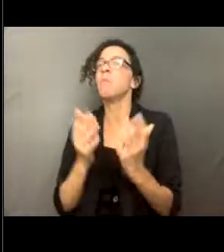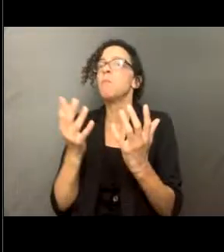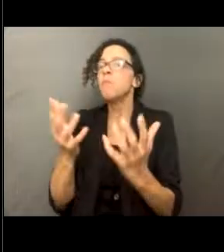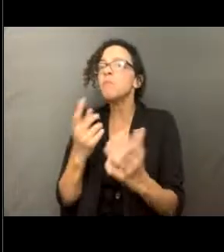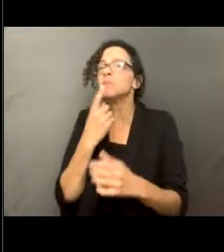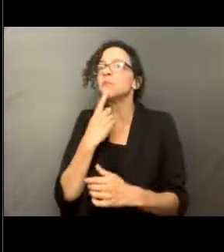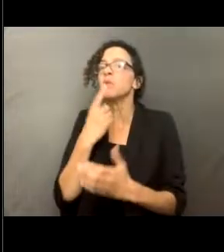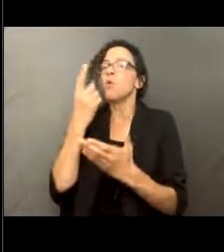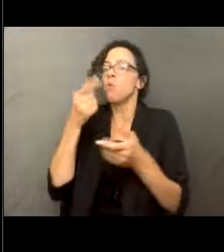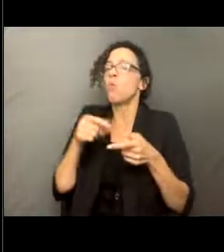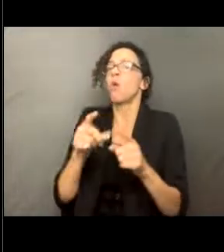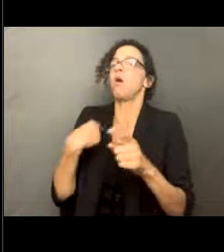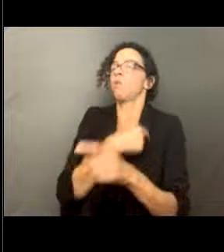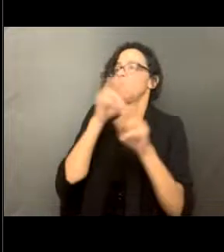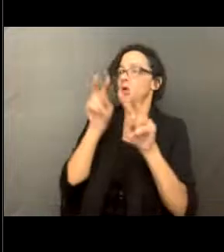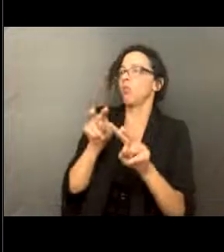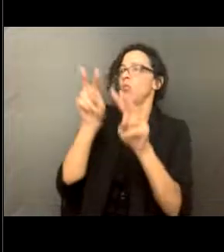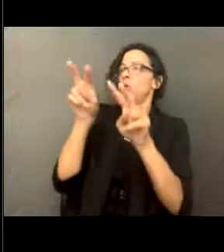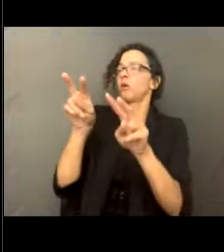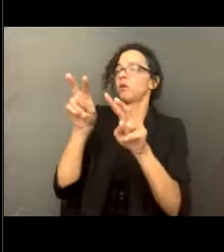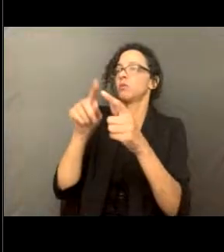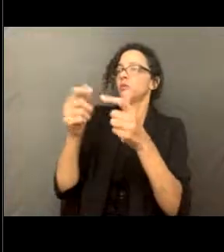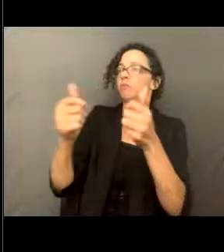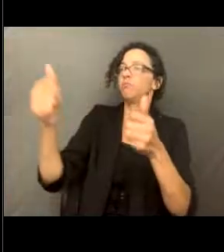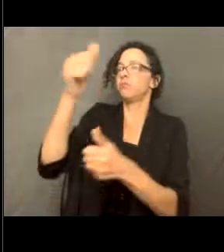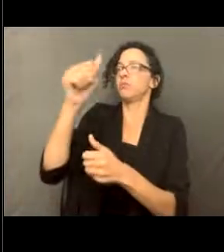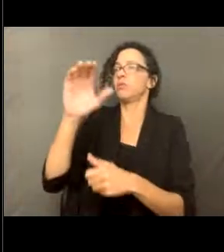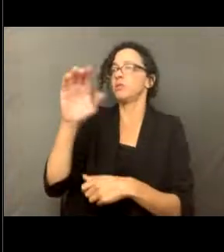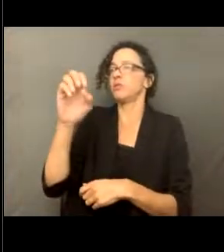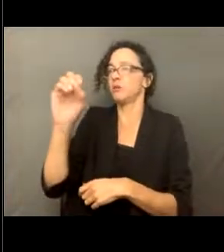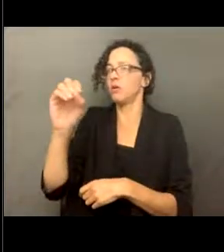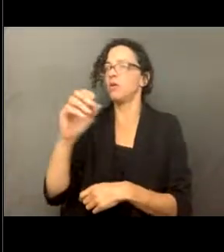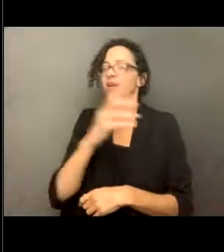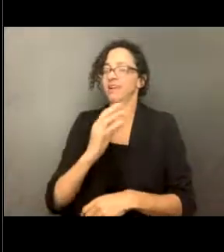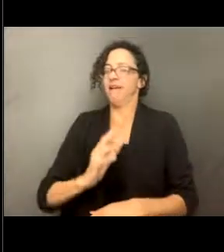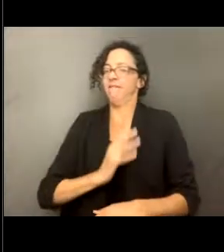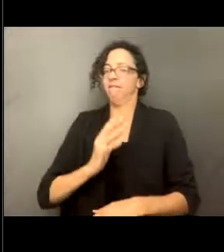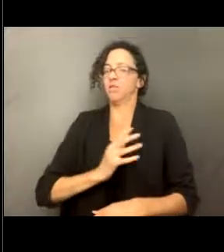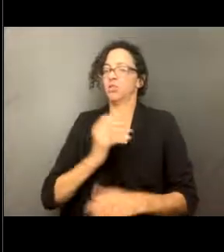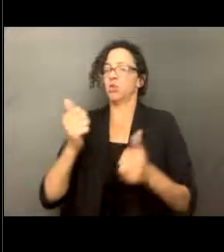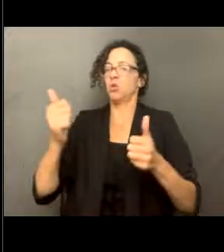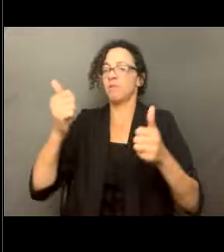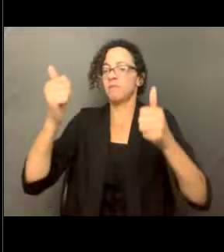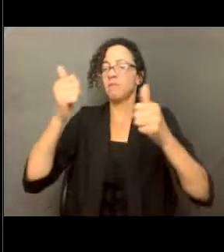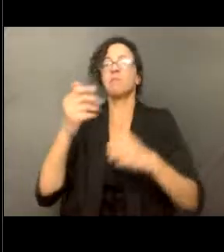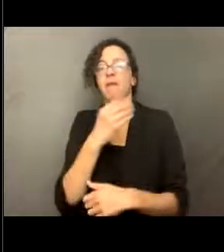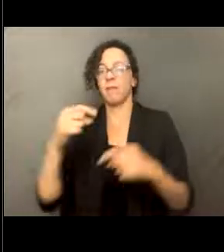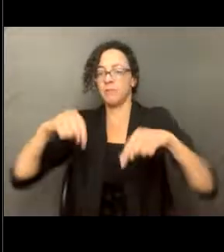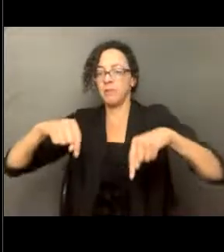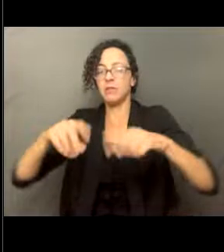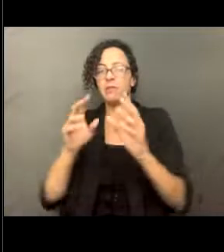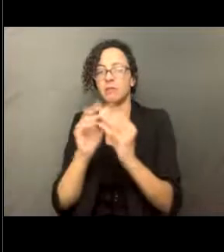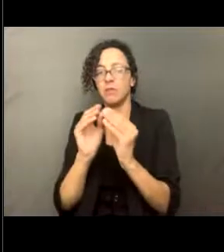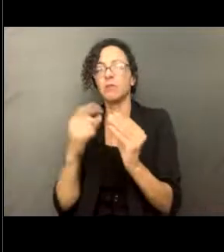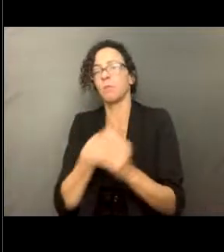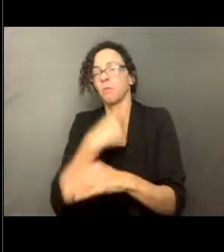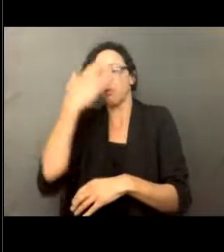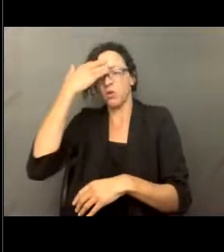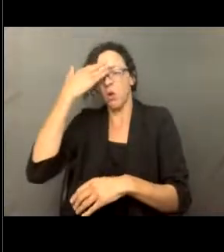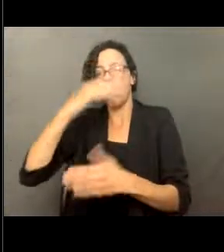to participate in this, and with getting enough notice out when these meetings are, like right now, we all know the meeting schedule for next